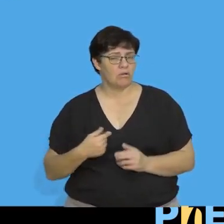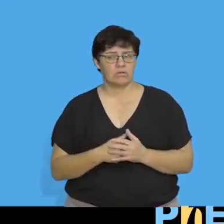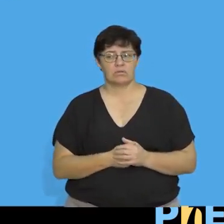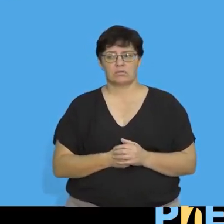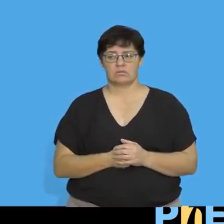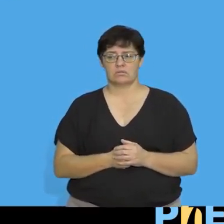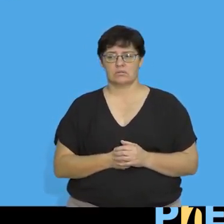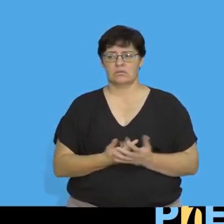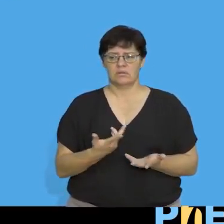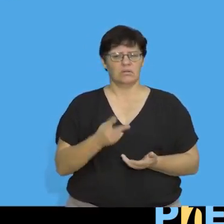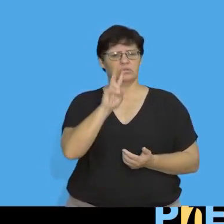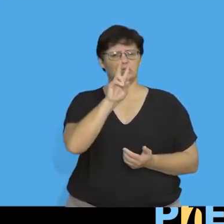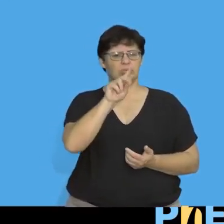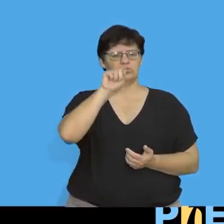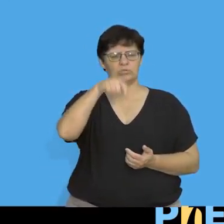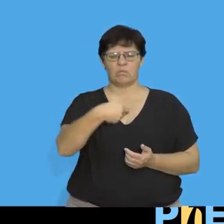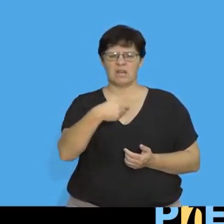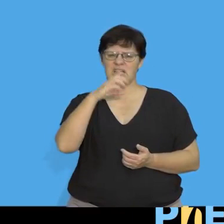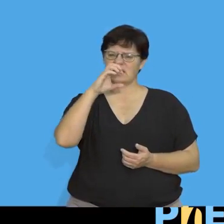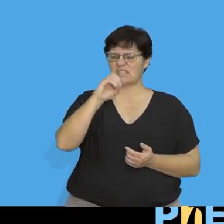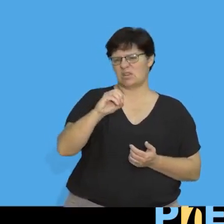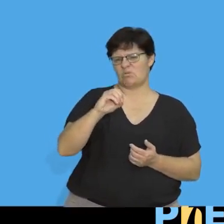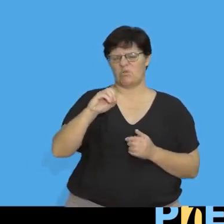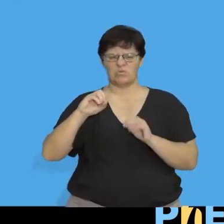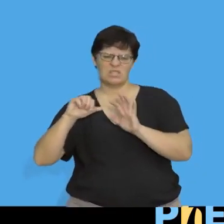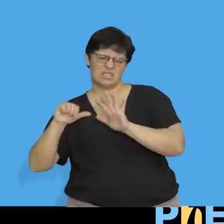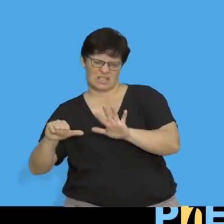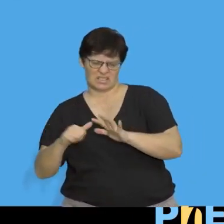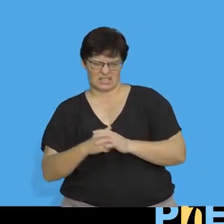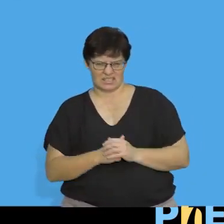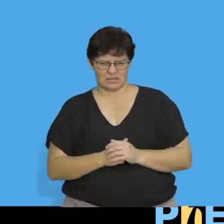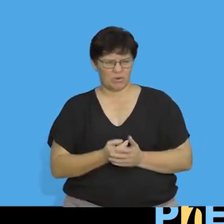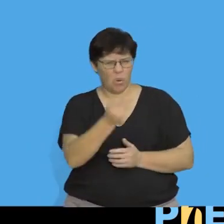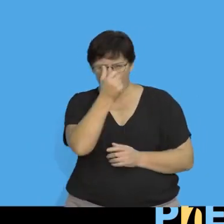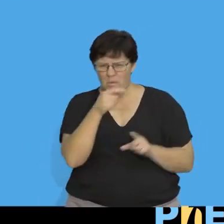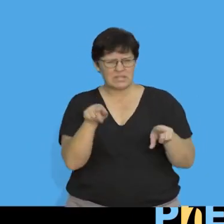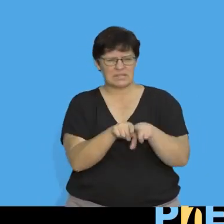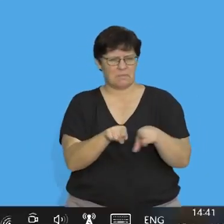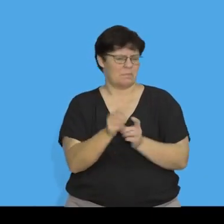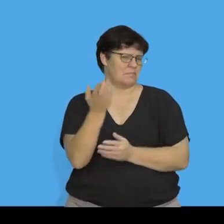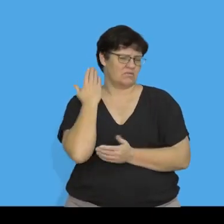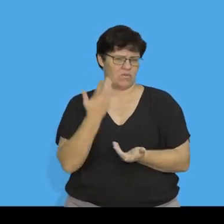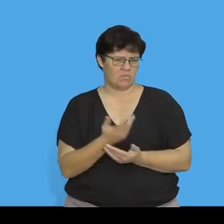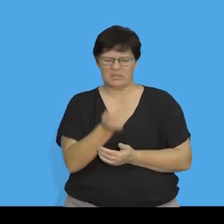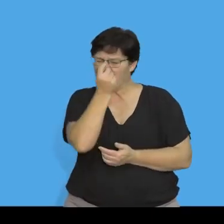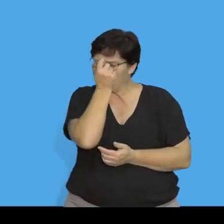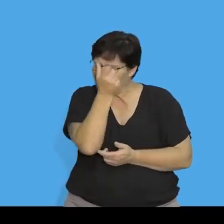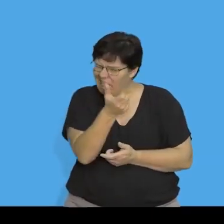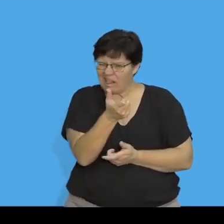It's also in the region of 2,06, almost exactly the same as before. Small difference,